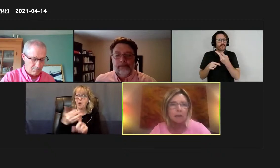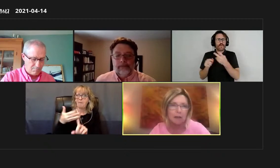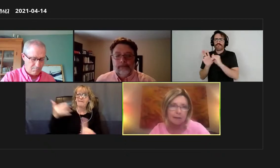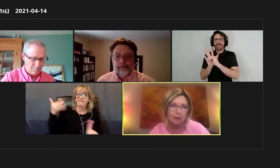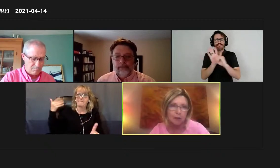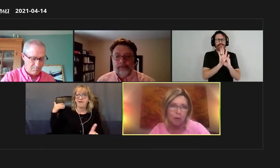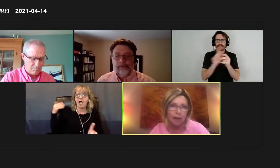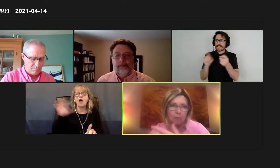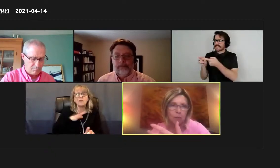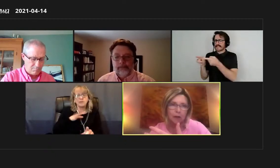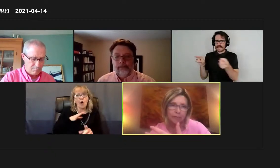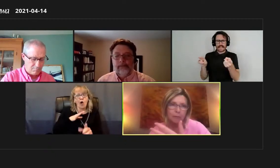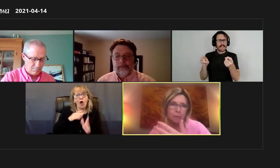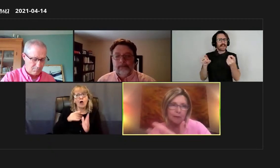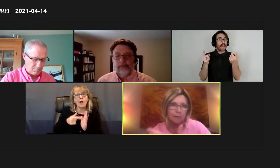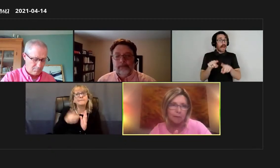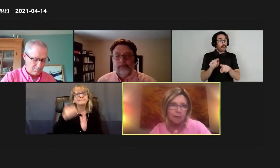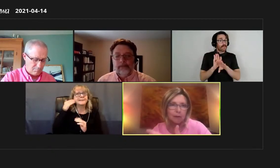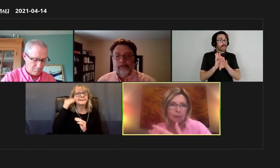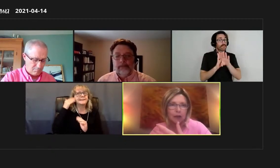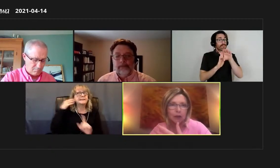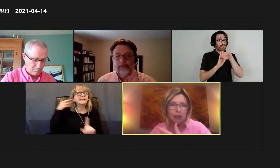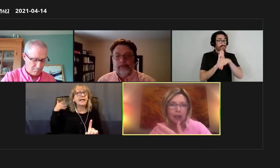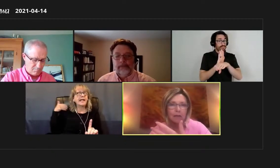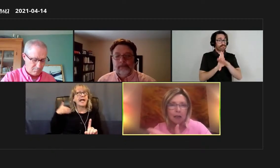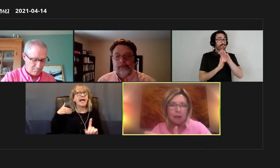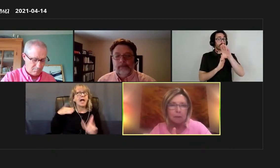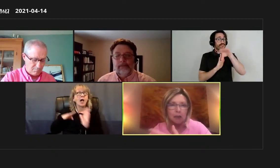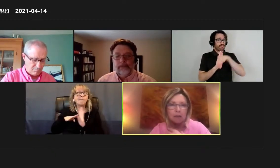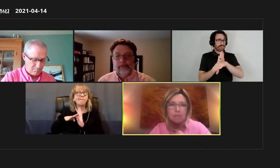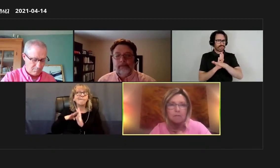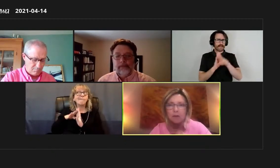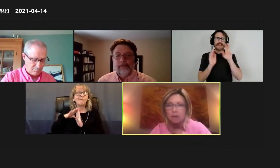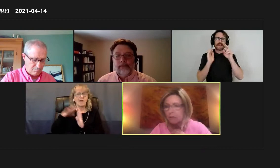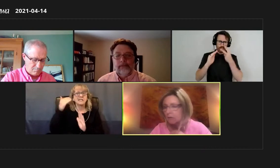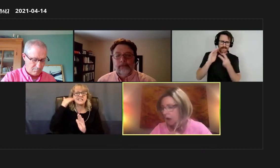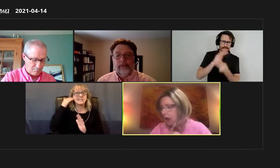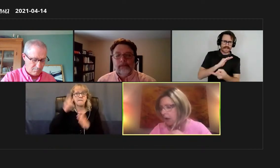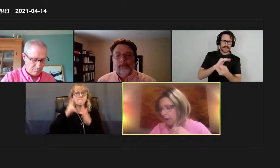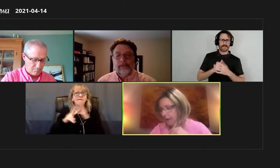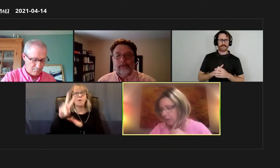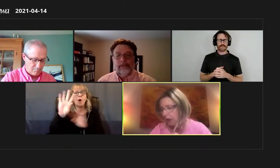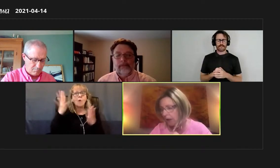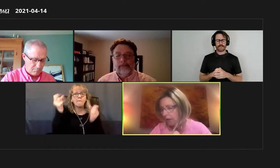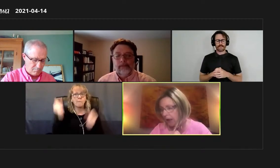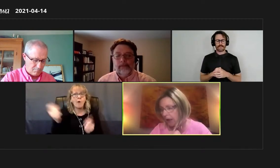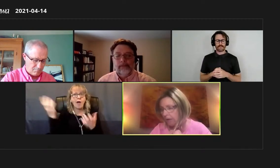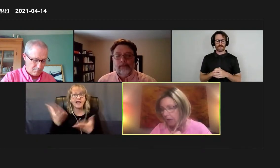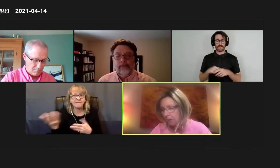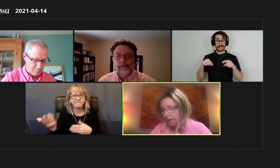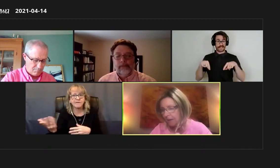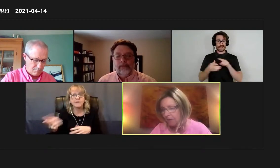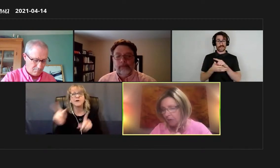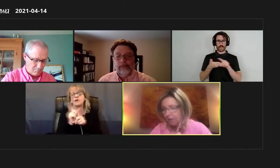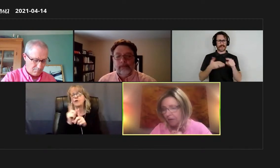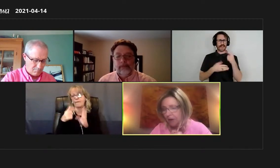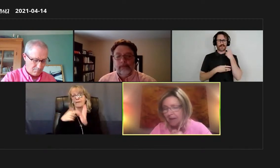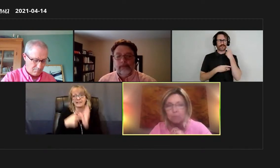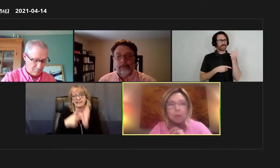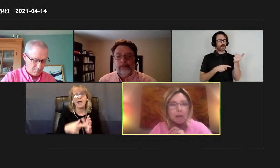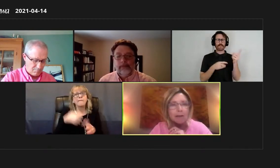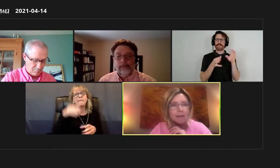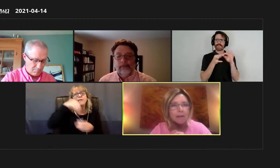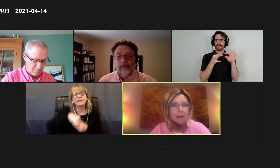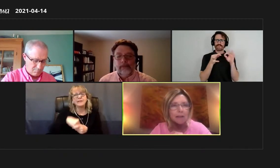trend lines are going. And one of them was through the sewage. And I heard this week that there was sort of